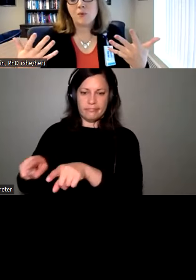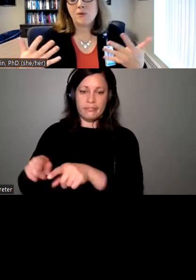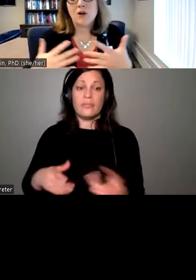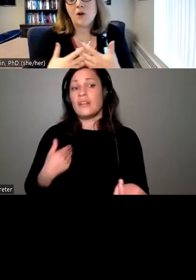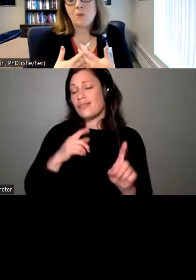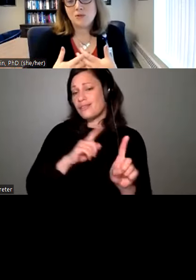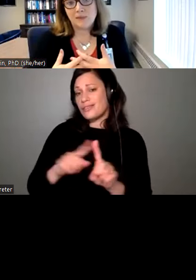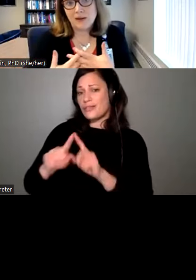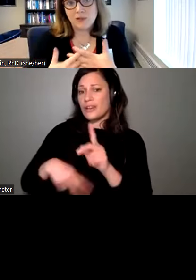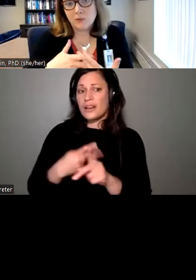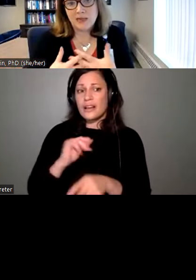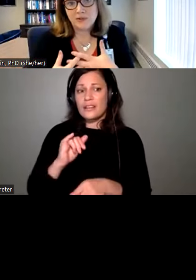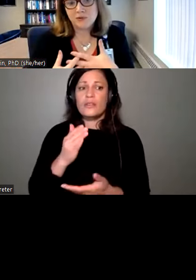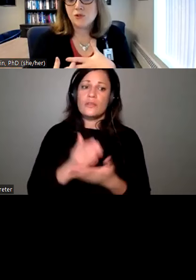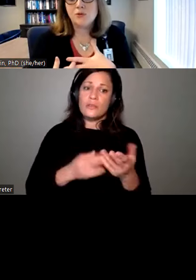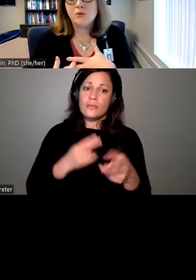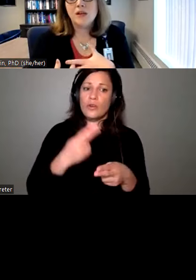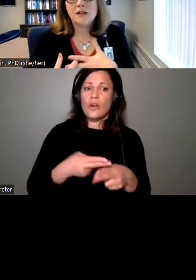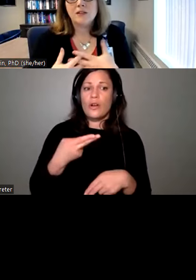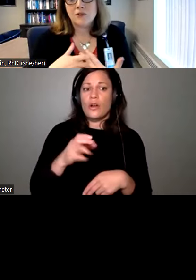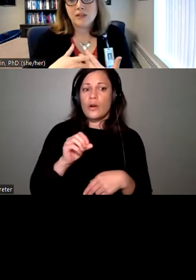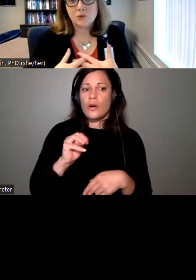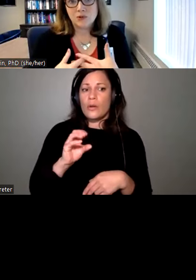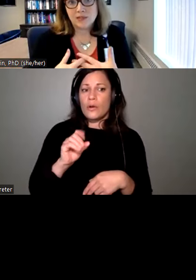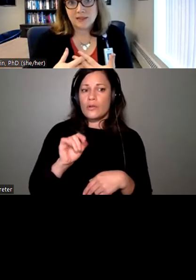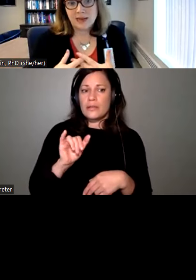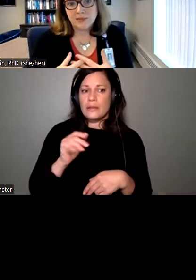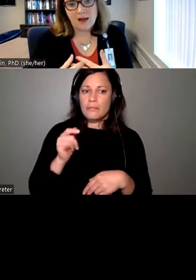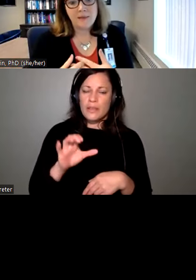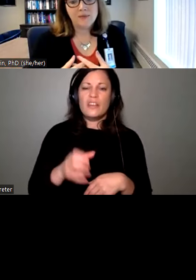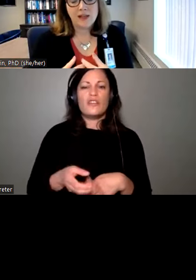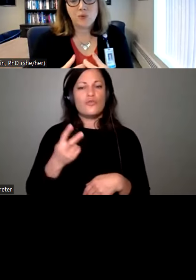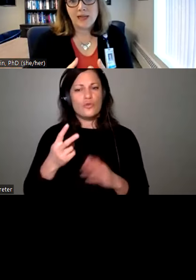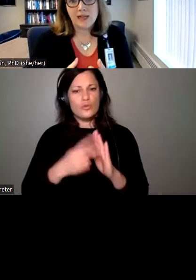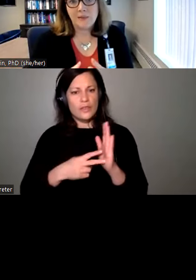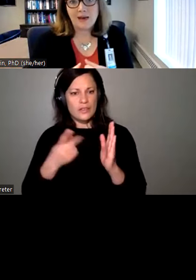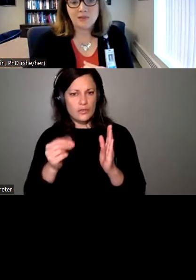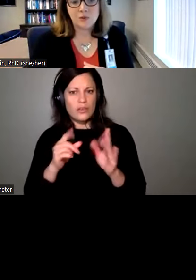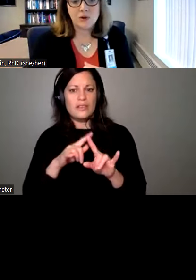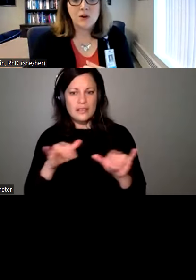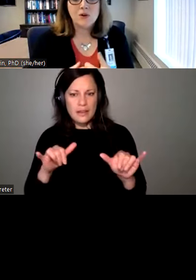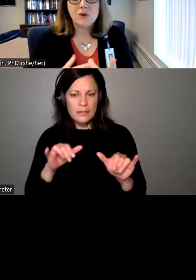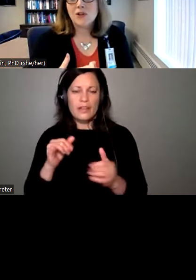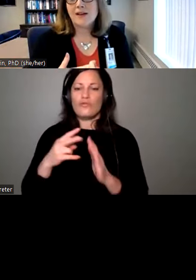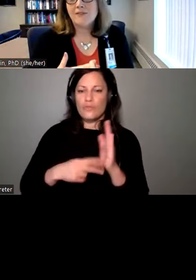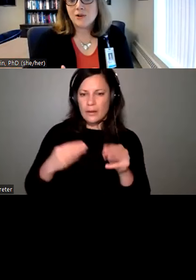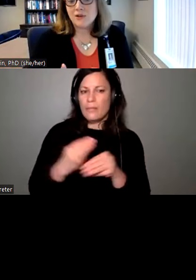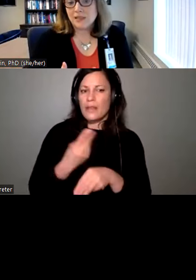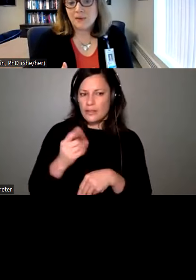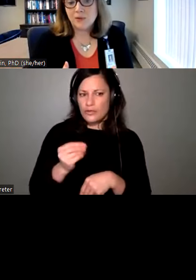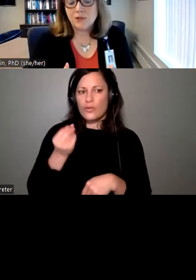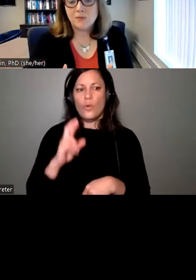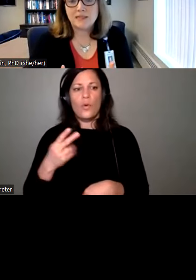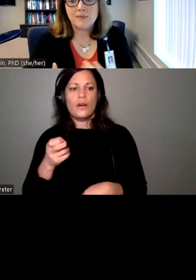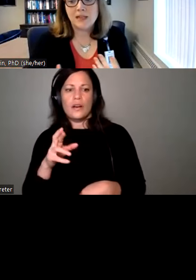have what we call homotypic, which would be sort of two learning disorders at the same time, like a reading and a math disorder, or you can have